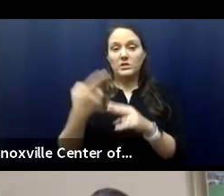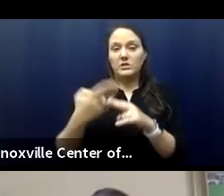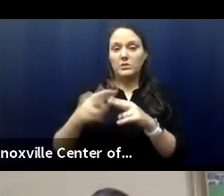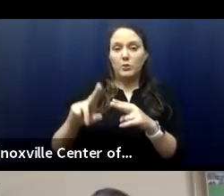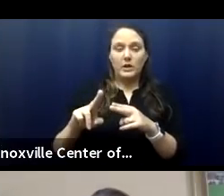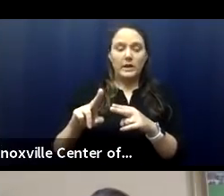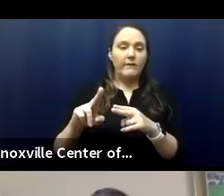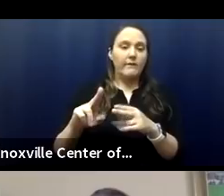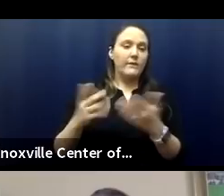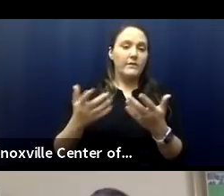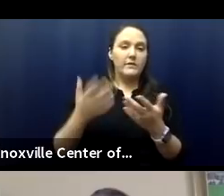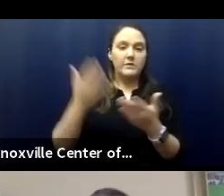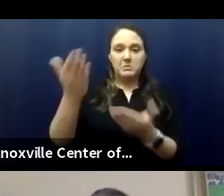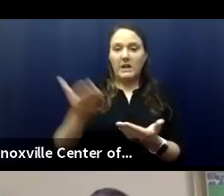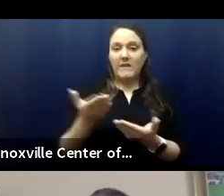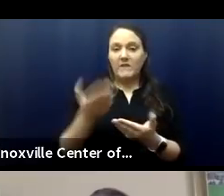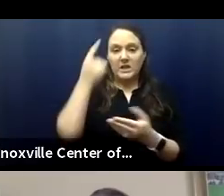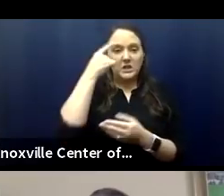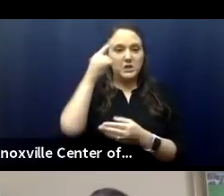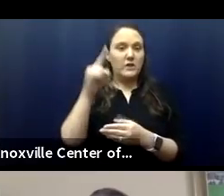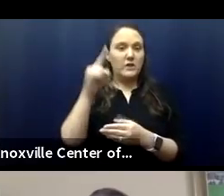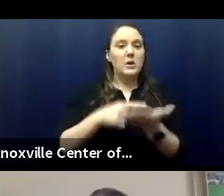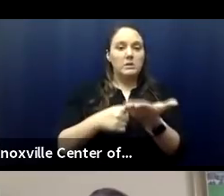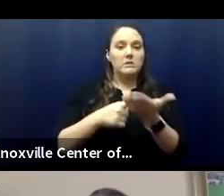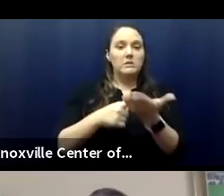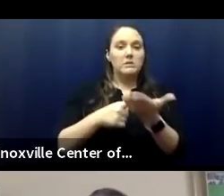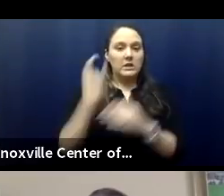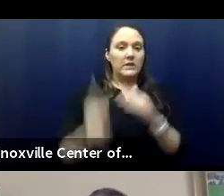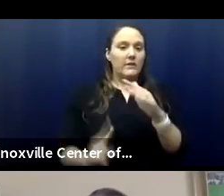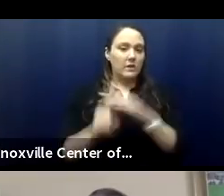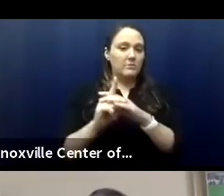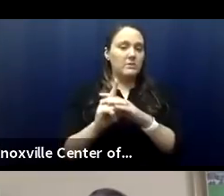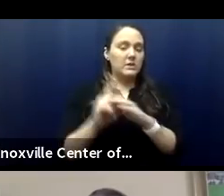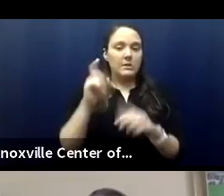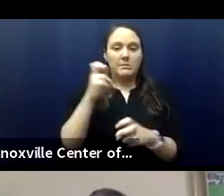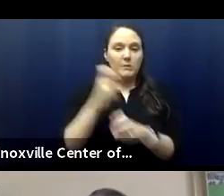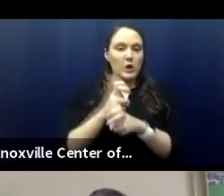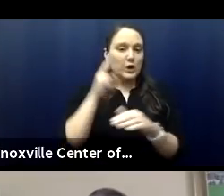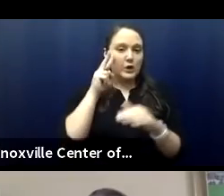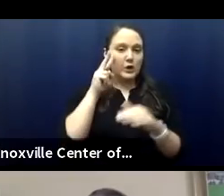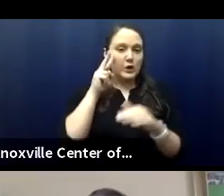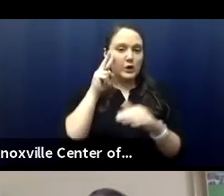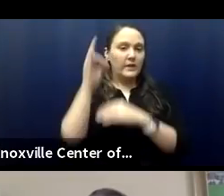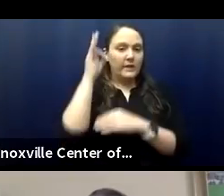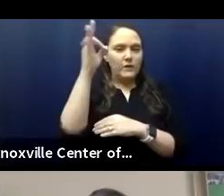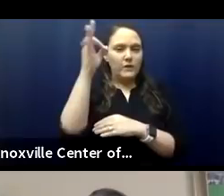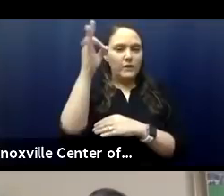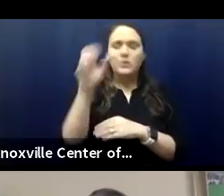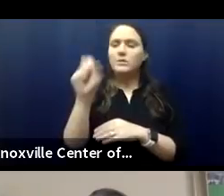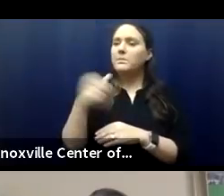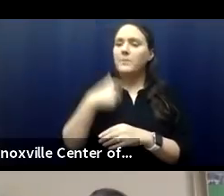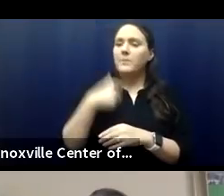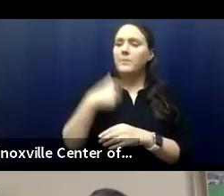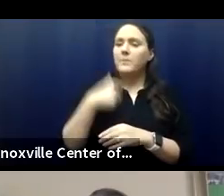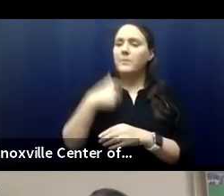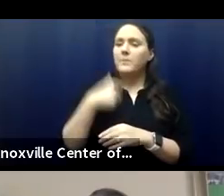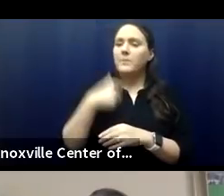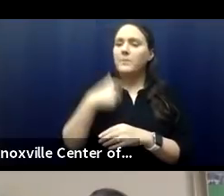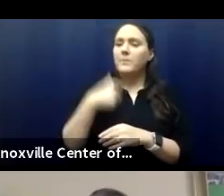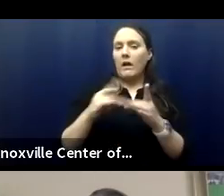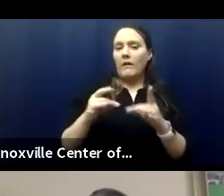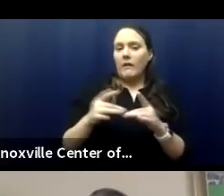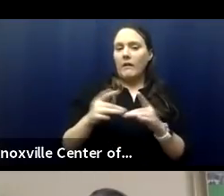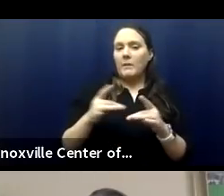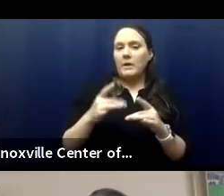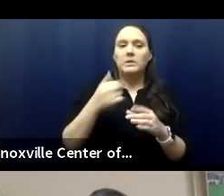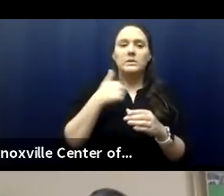invitation for any discussion that comes up, because it's hard to predict the future with this one. Yeah, no, I agree. And I guess my comment was that I don't necessarily feel the